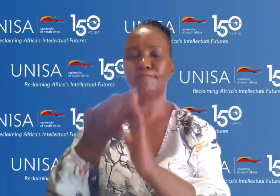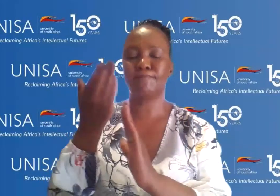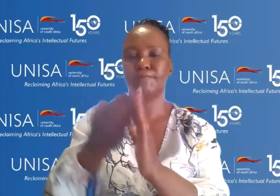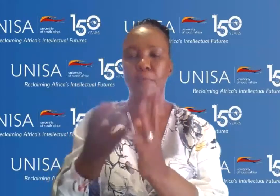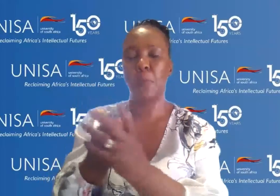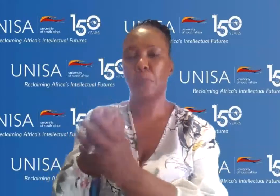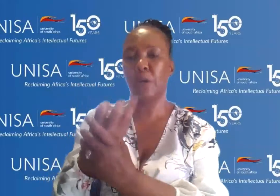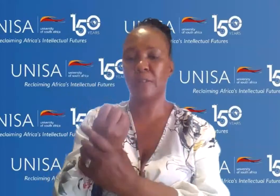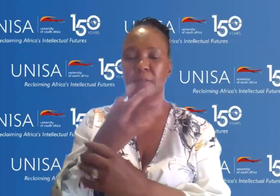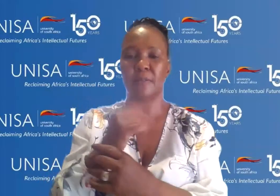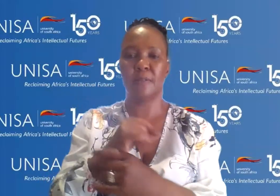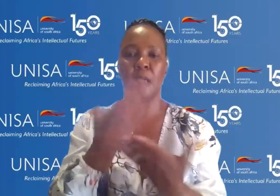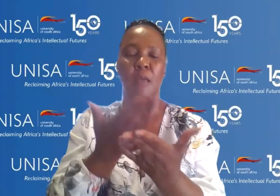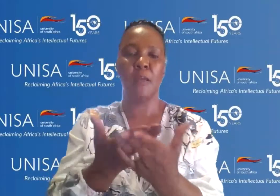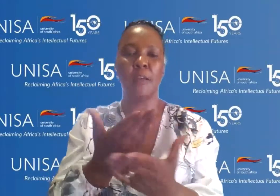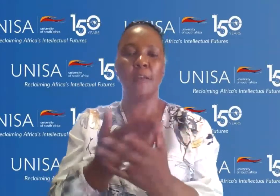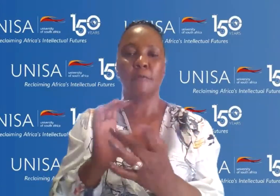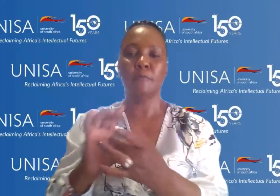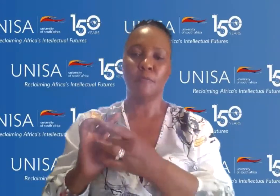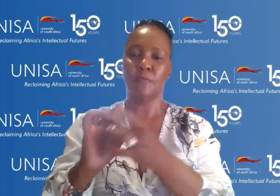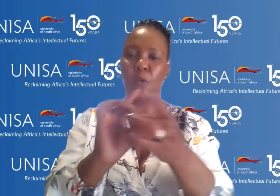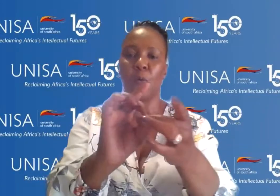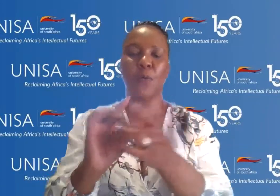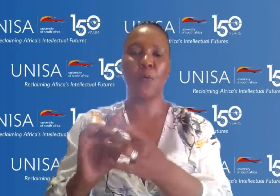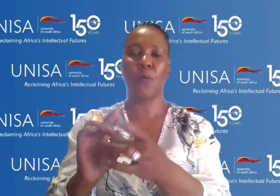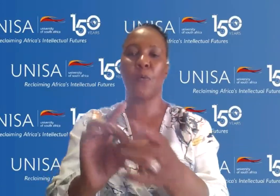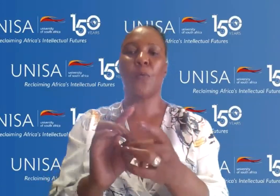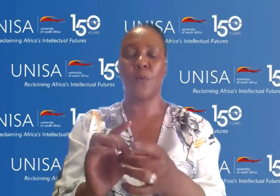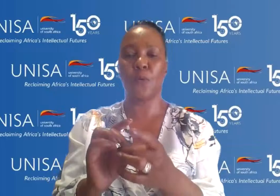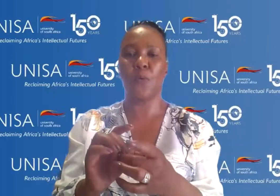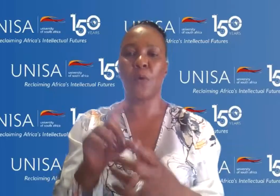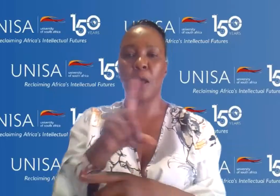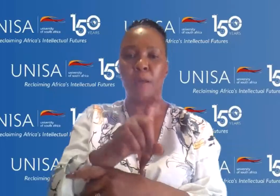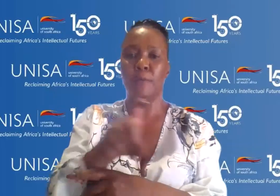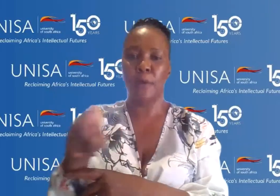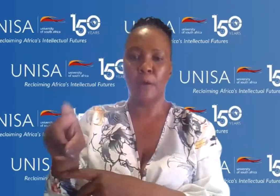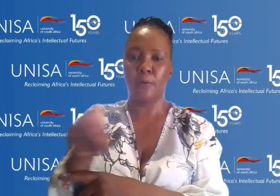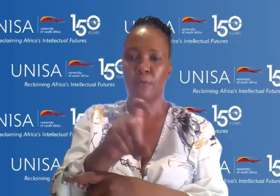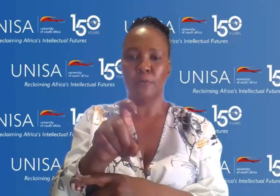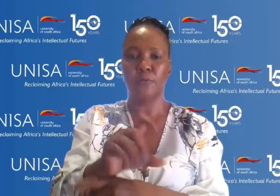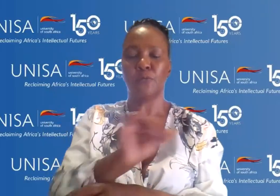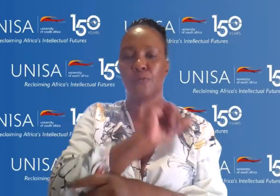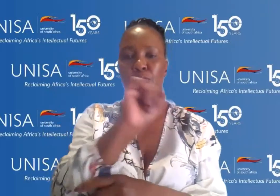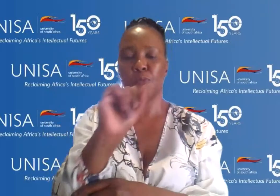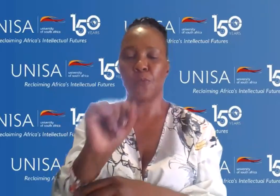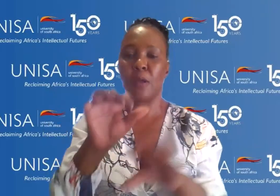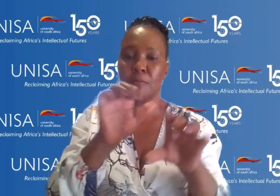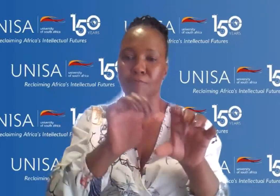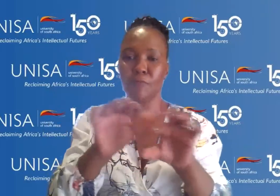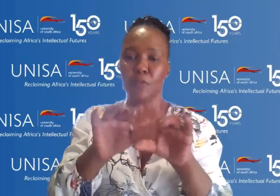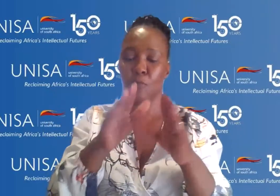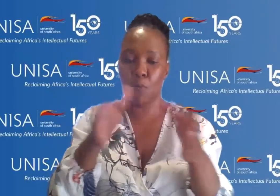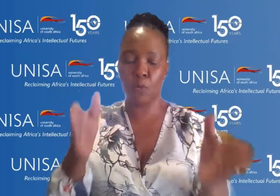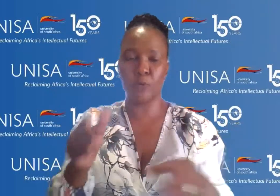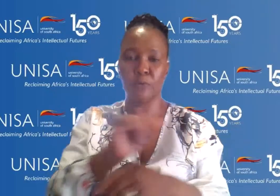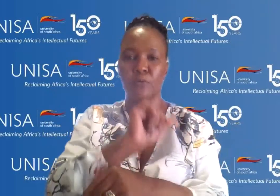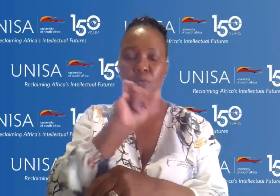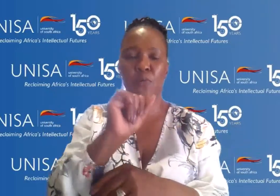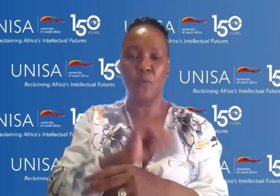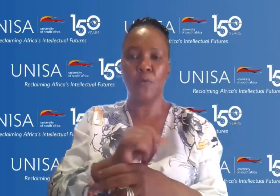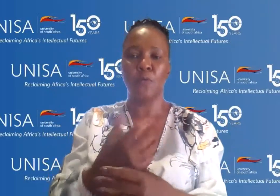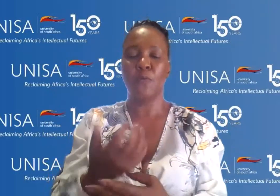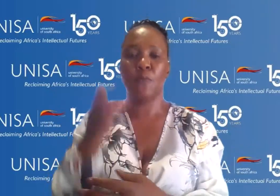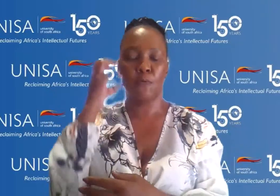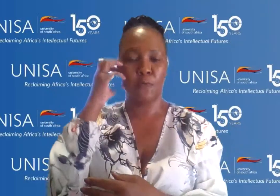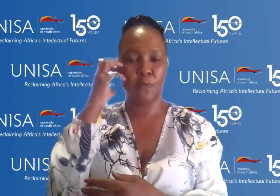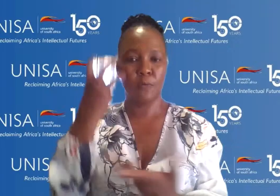ability to connect a mouse and a keyboard to your phone. Now, this is,